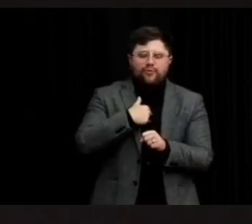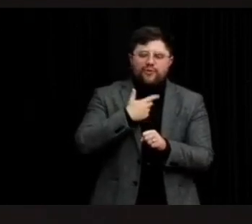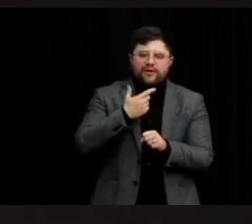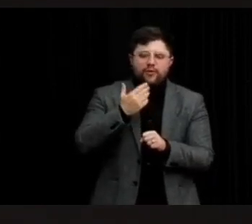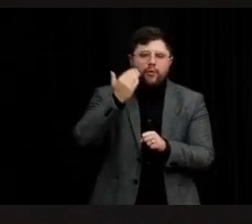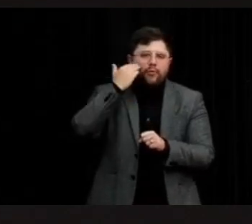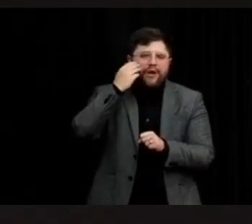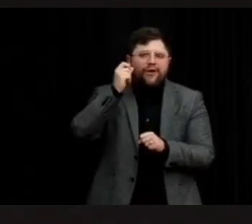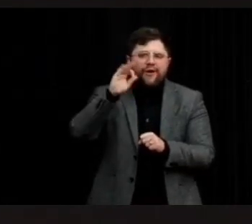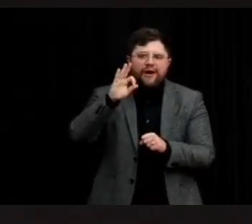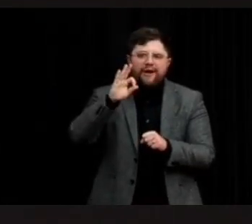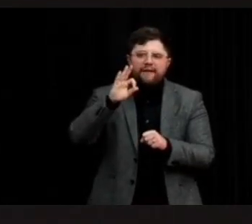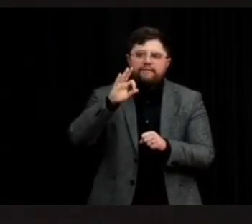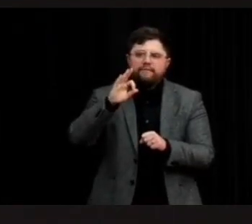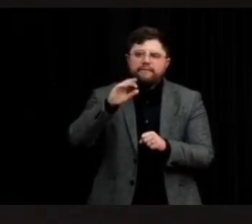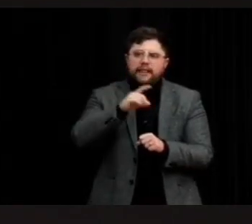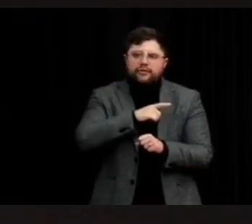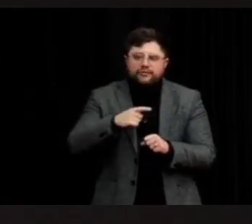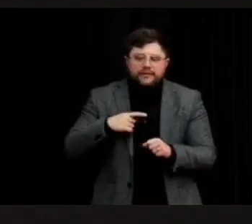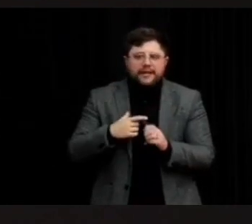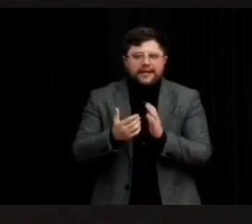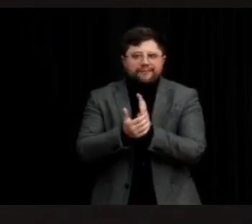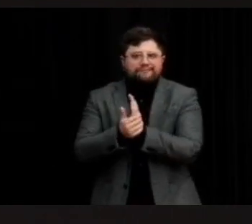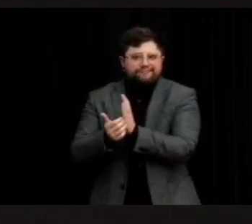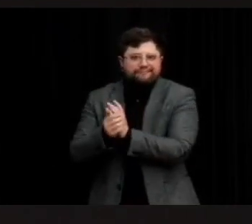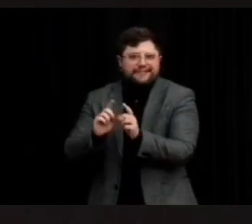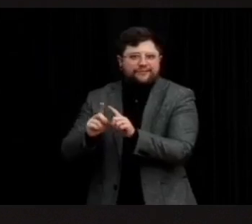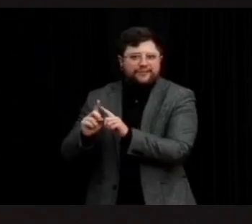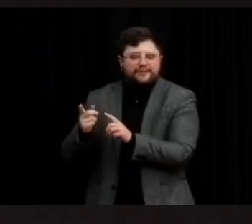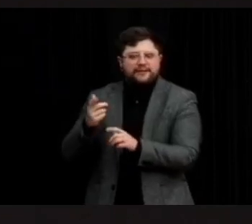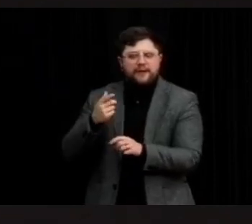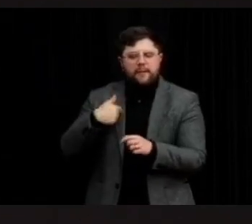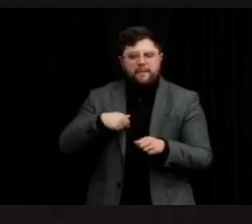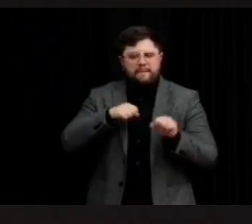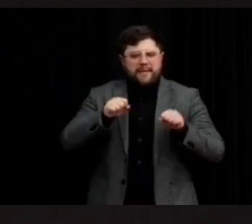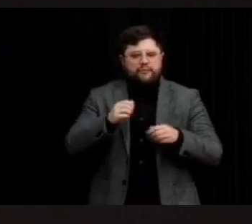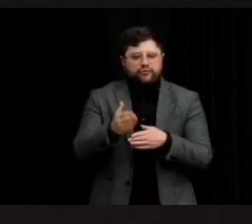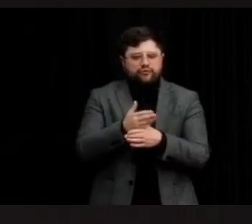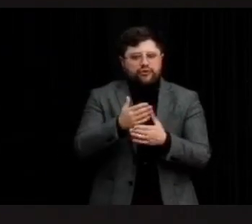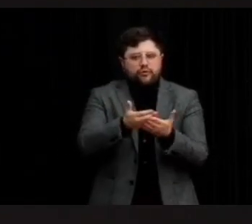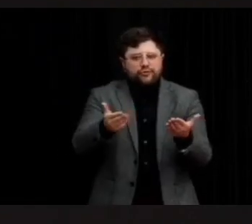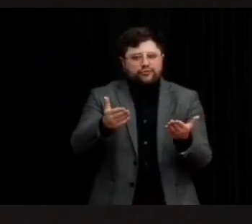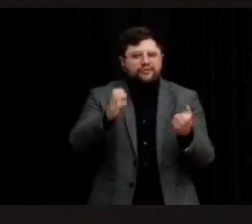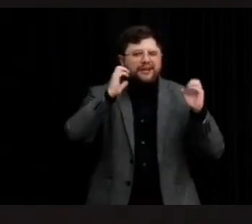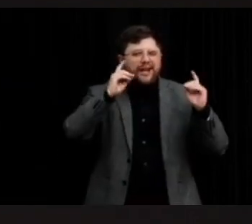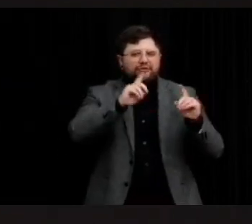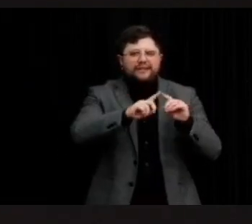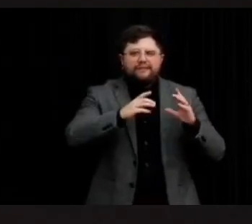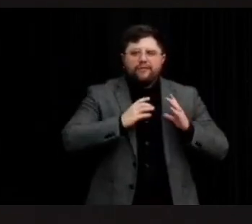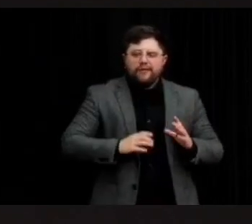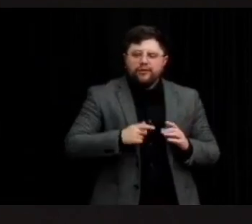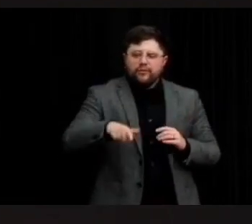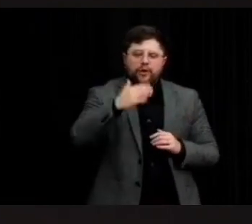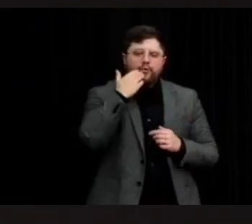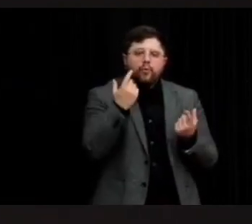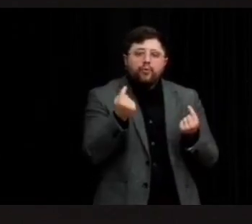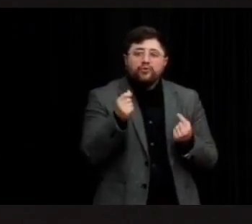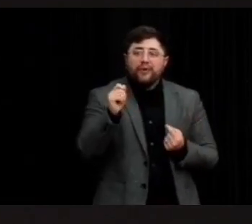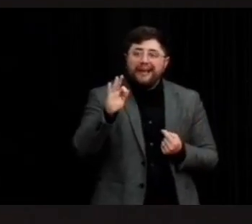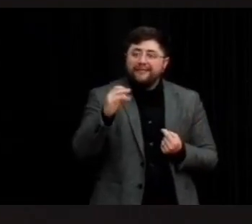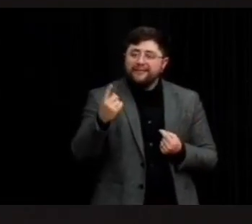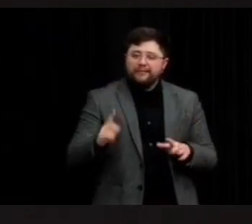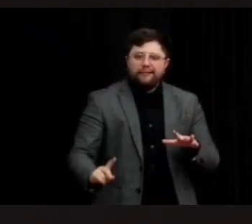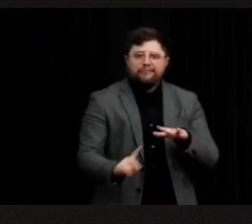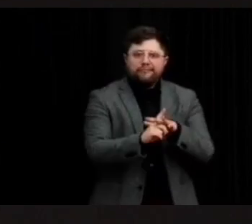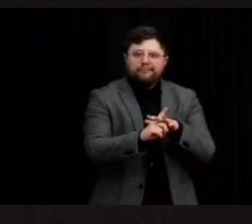changes to the legislation, and then being able to share those resources and educate clients so that they know exactly what to do if an issue